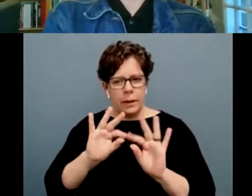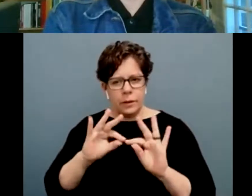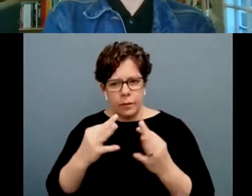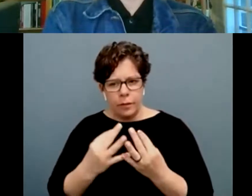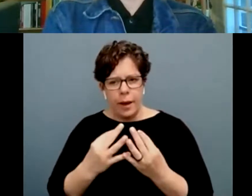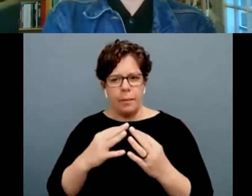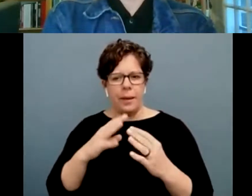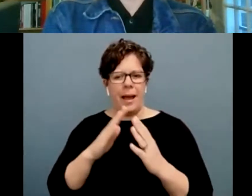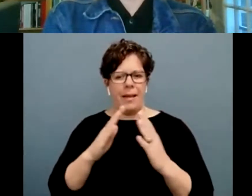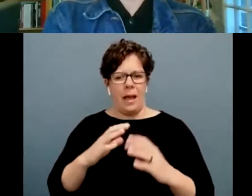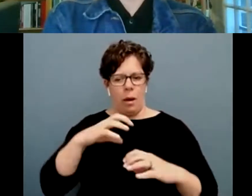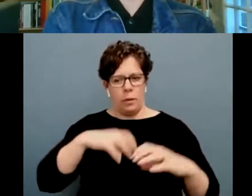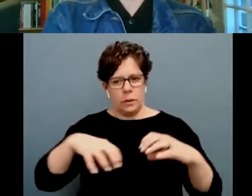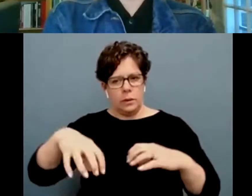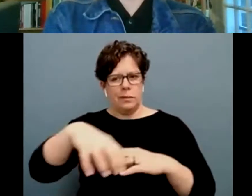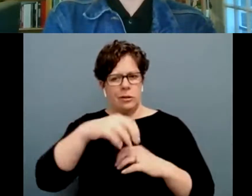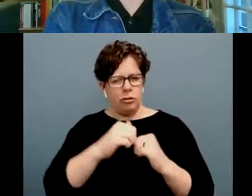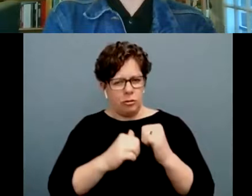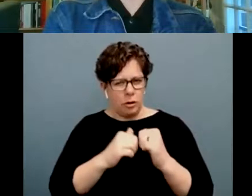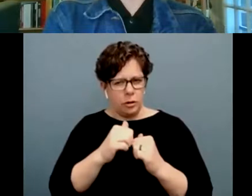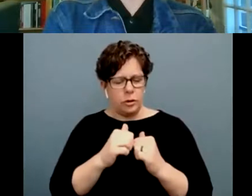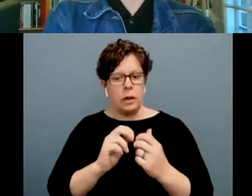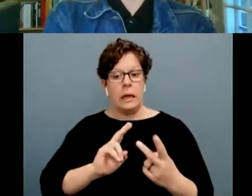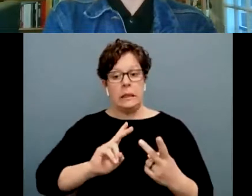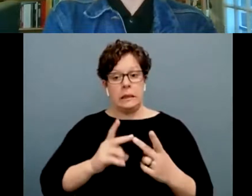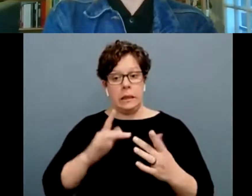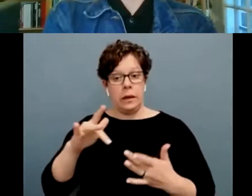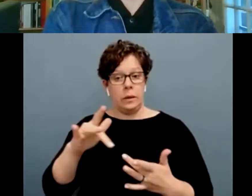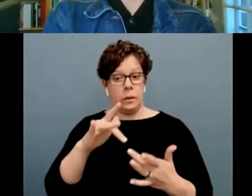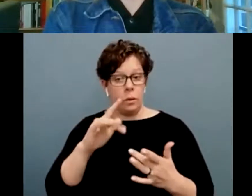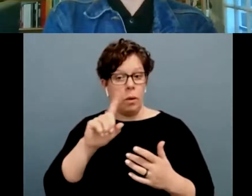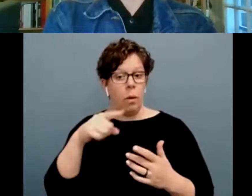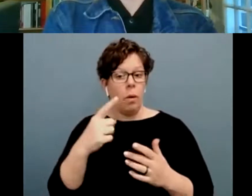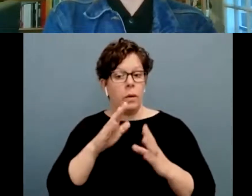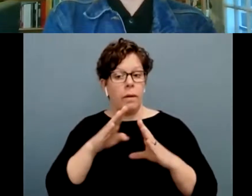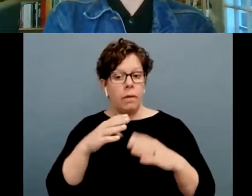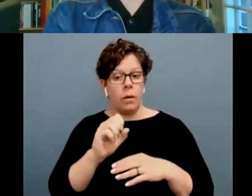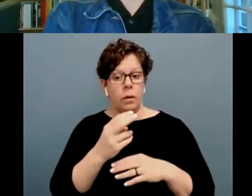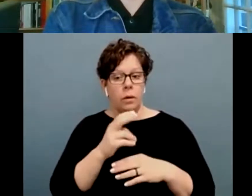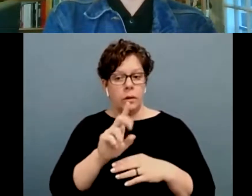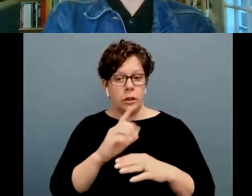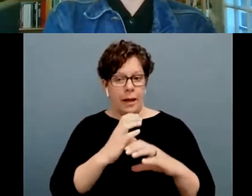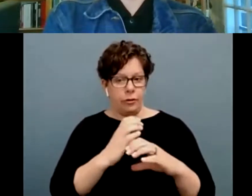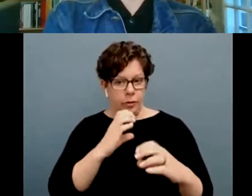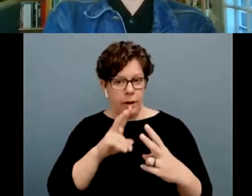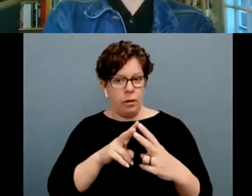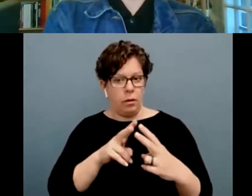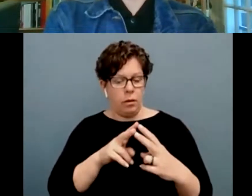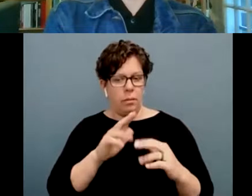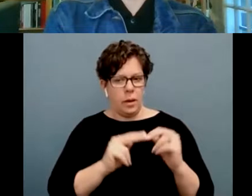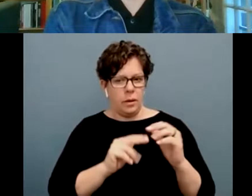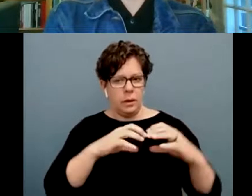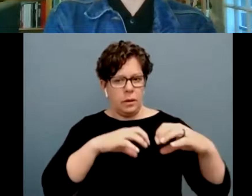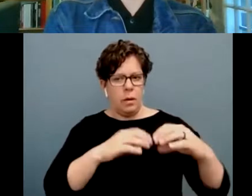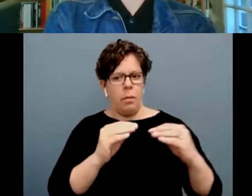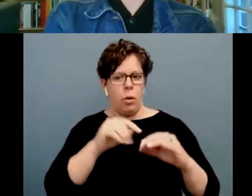house during the time Castle lived here. We have another tour that is just focused on the shed and trailer, and it goes into significantly more